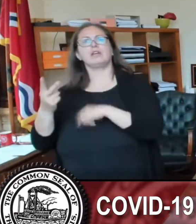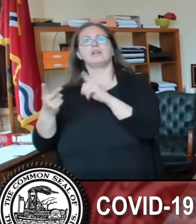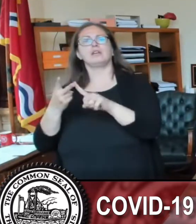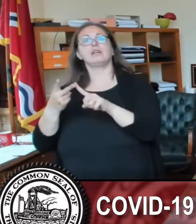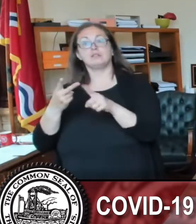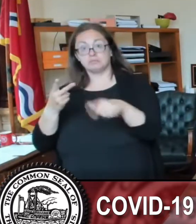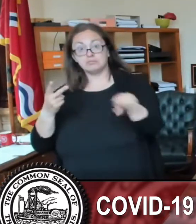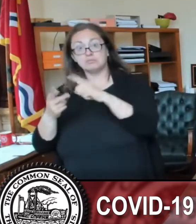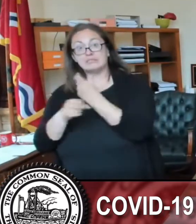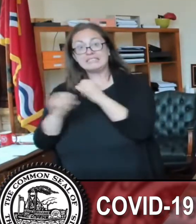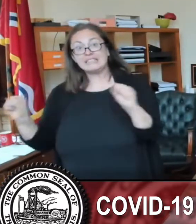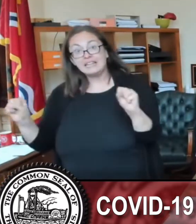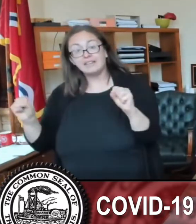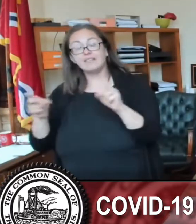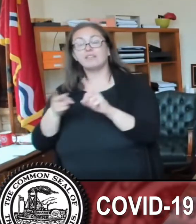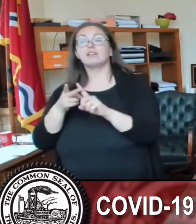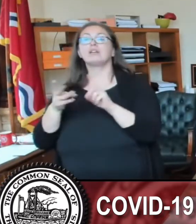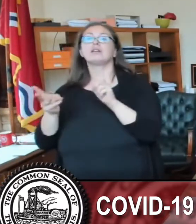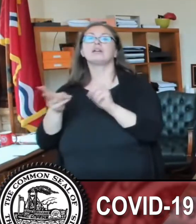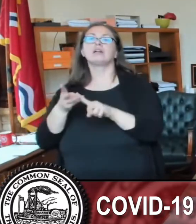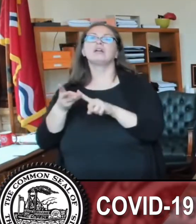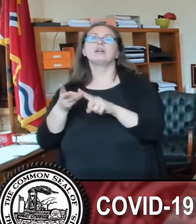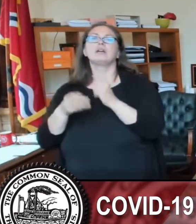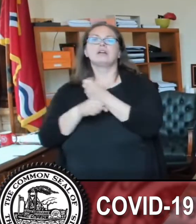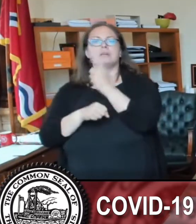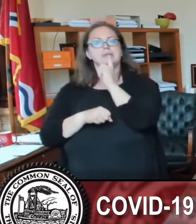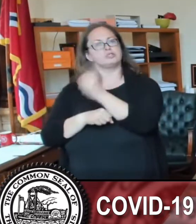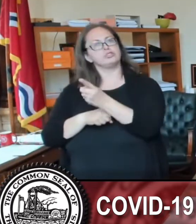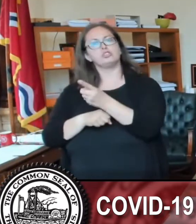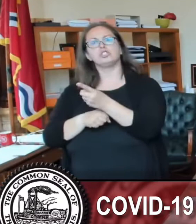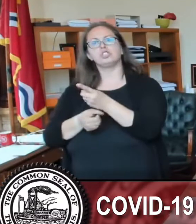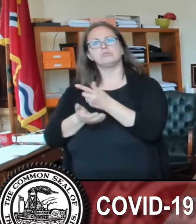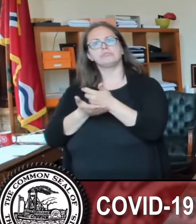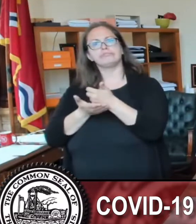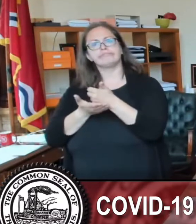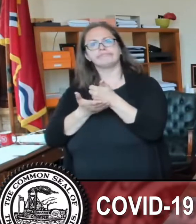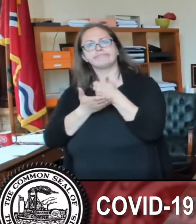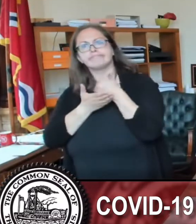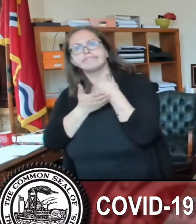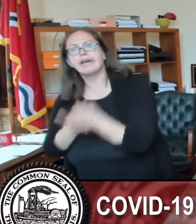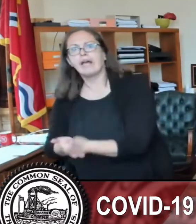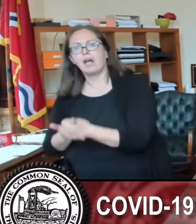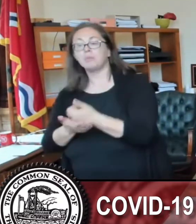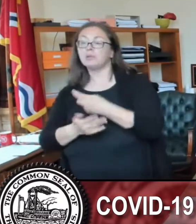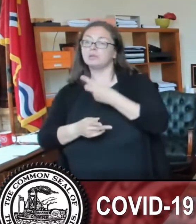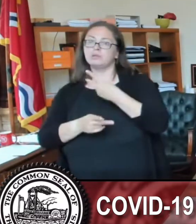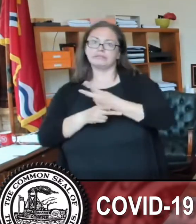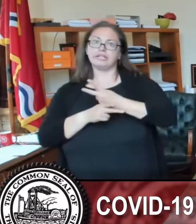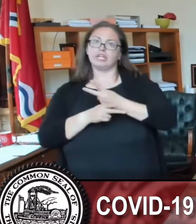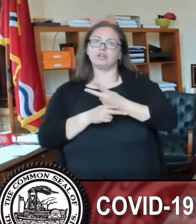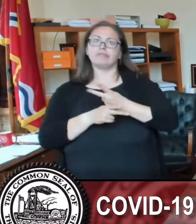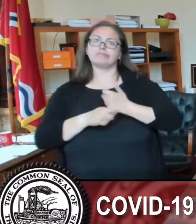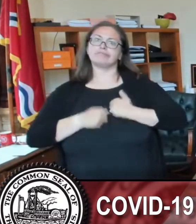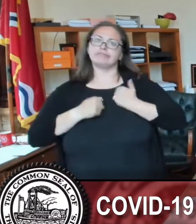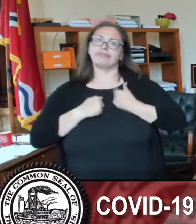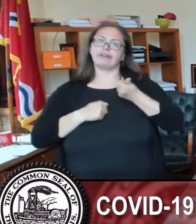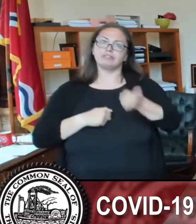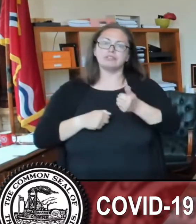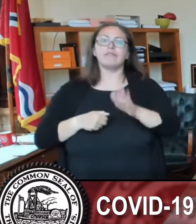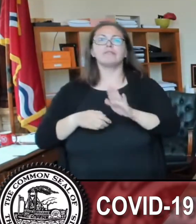everybody safe, 3, be sure that we are helping you to provide for your livelihood by keeping our businesses